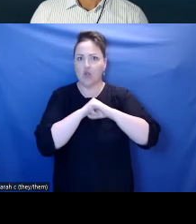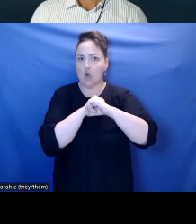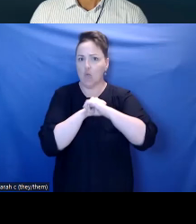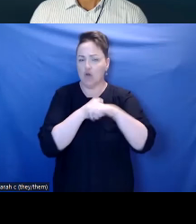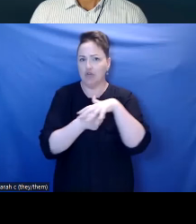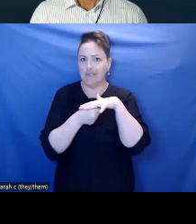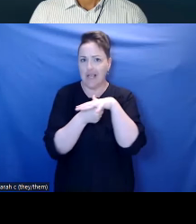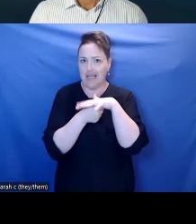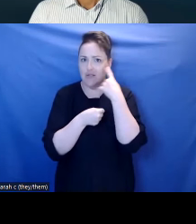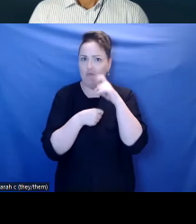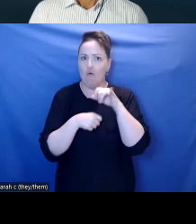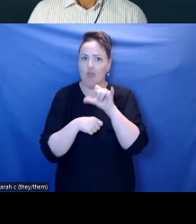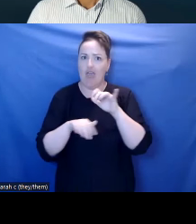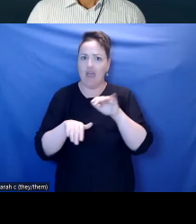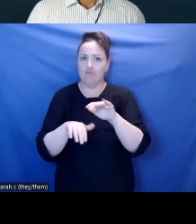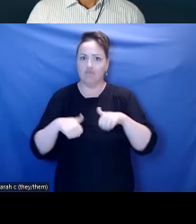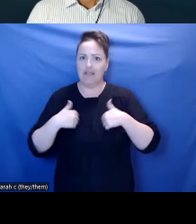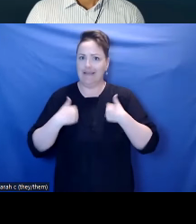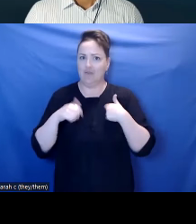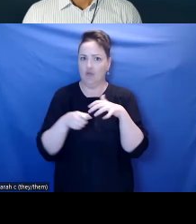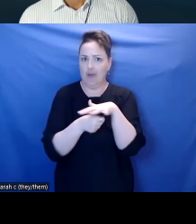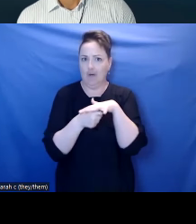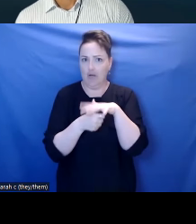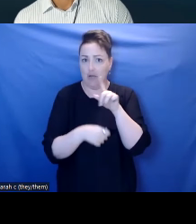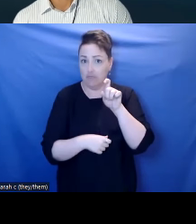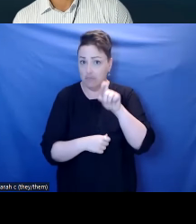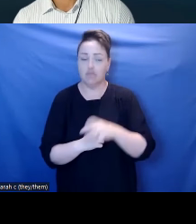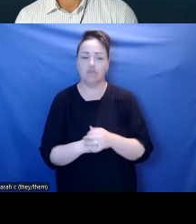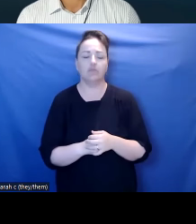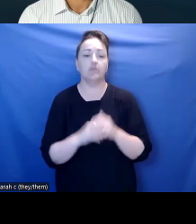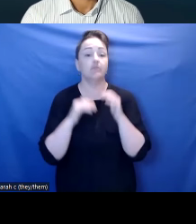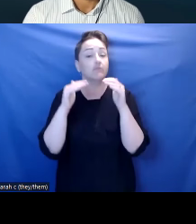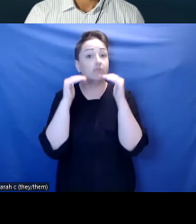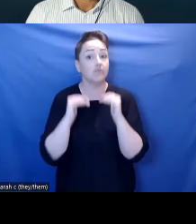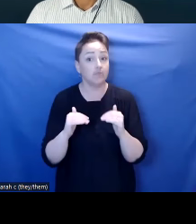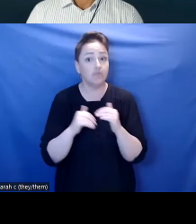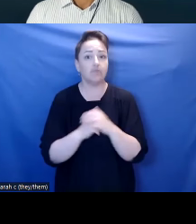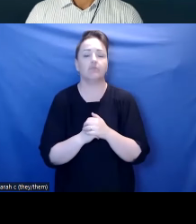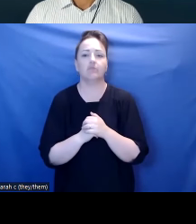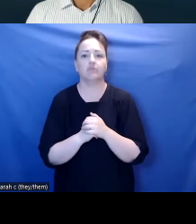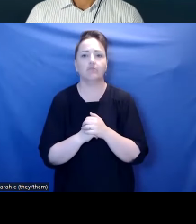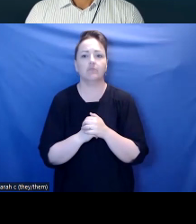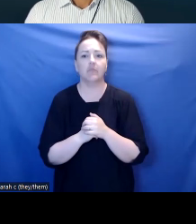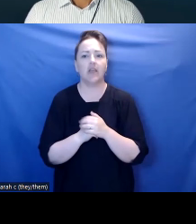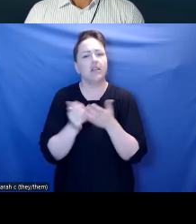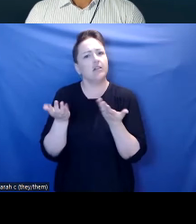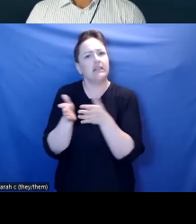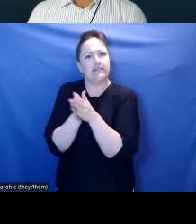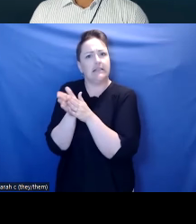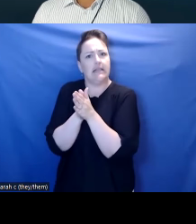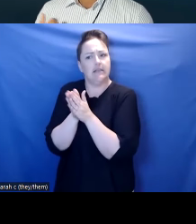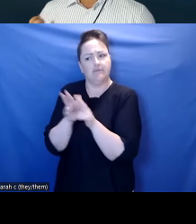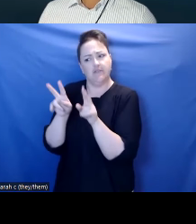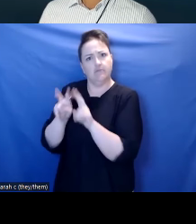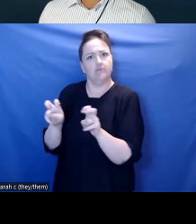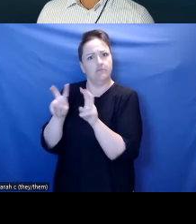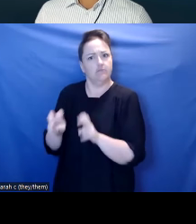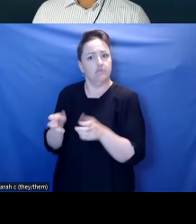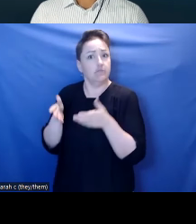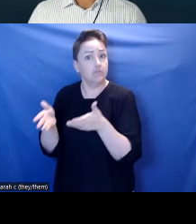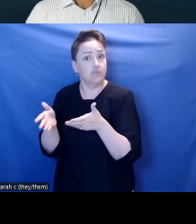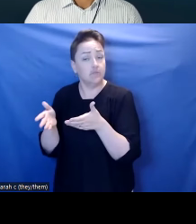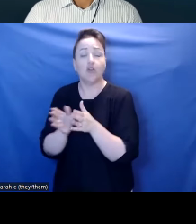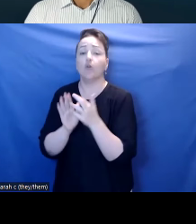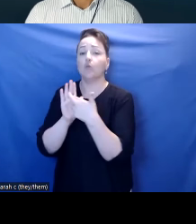residential? And then you want to evaluate your jurisdiction's regulatory incentives, because regulatory incentives